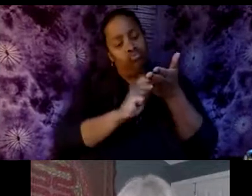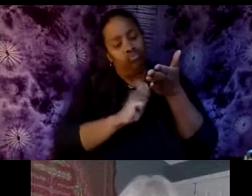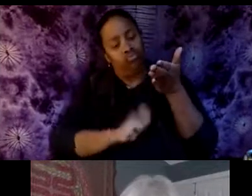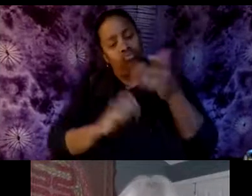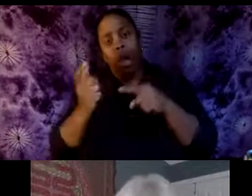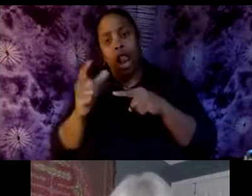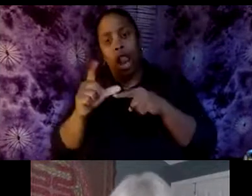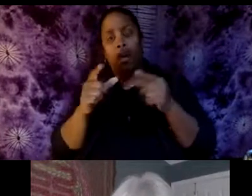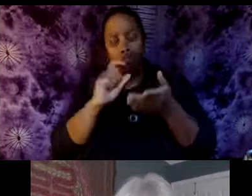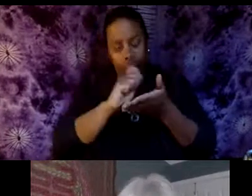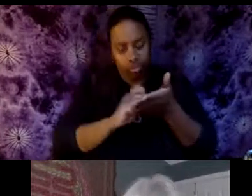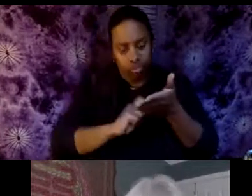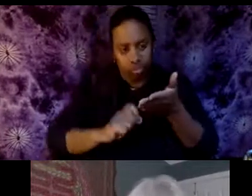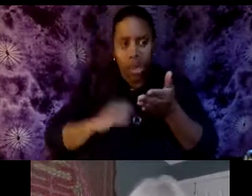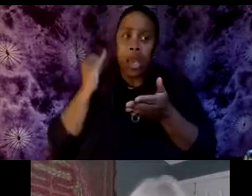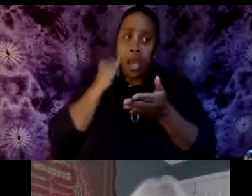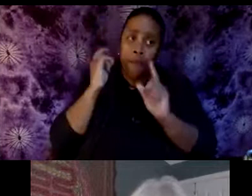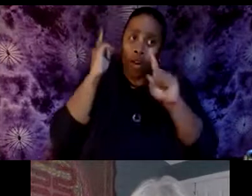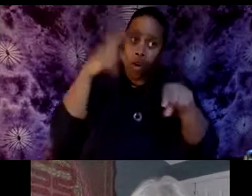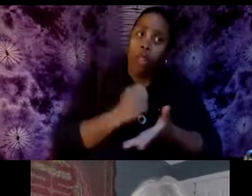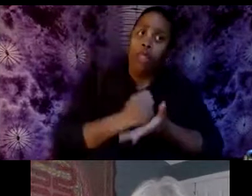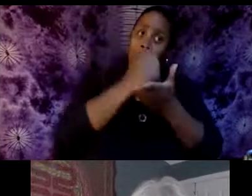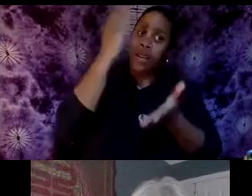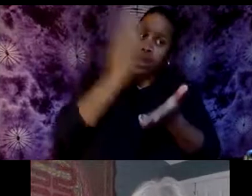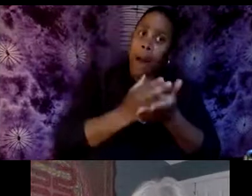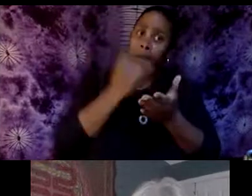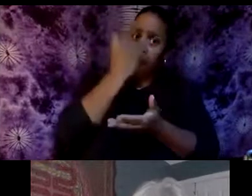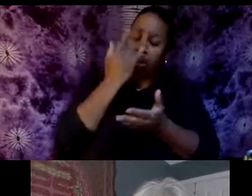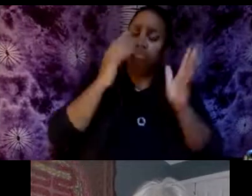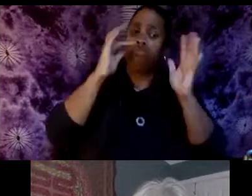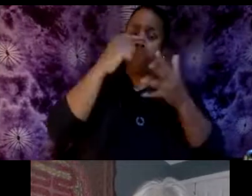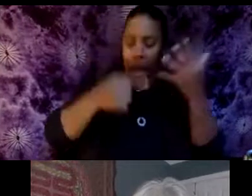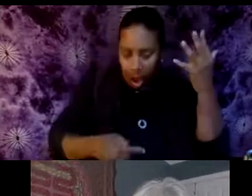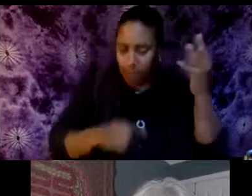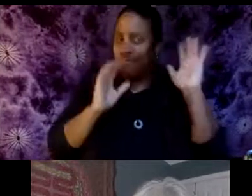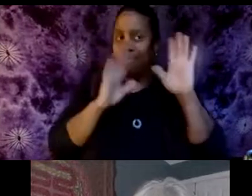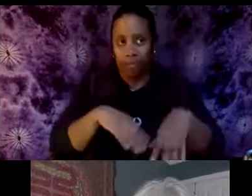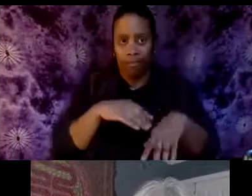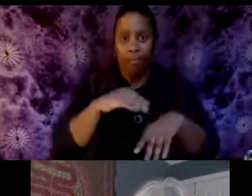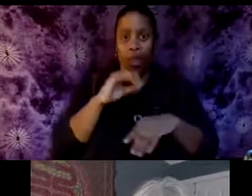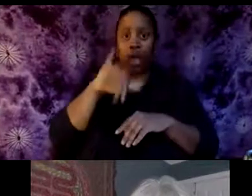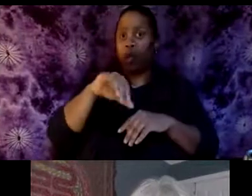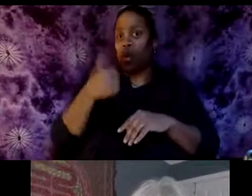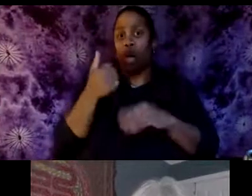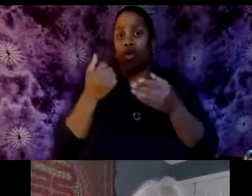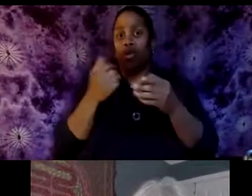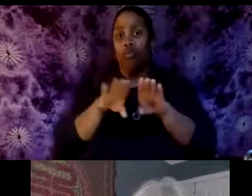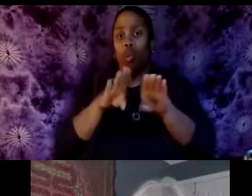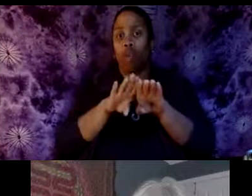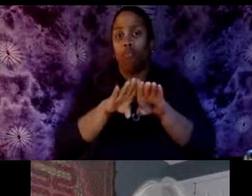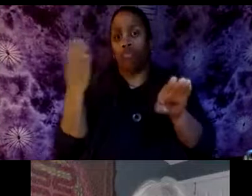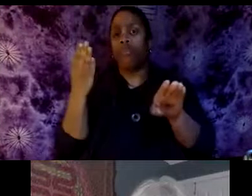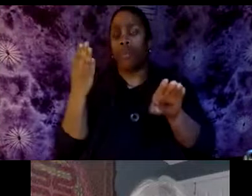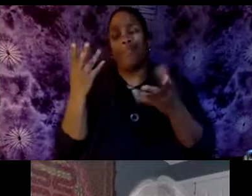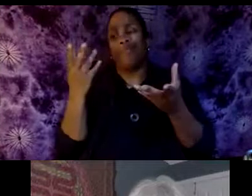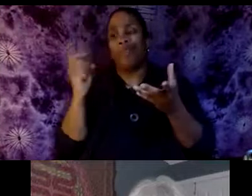being a crazy narcissist, blah, blah, blah, blah. And what I realized was that was another door that was left open and it needed to shut in